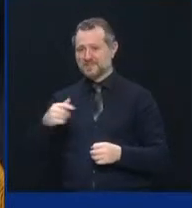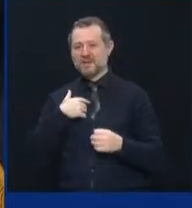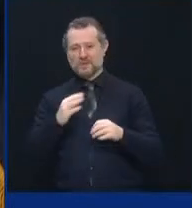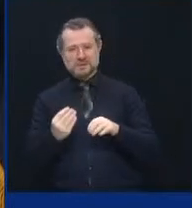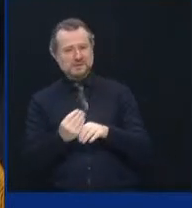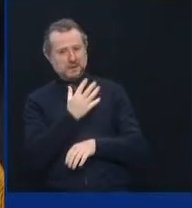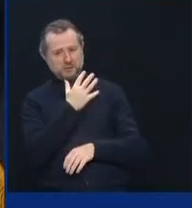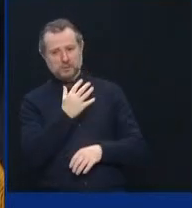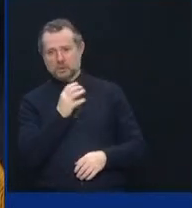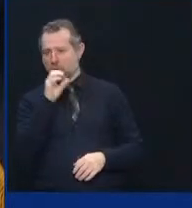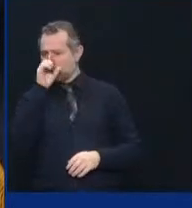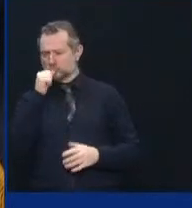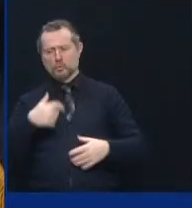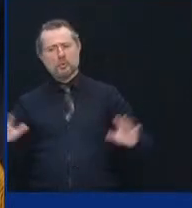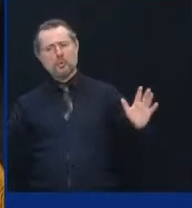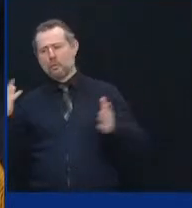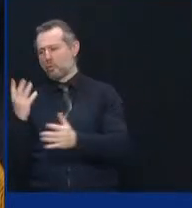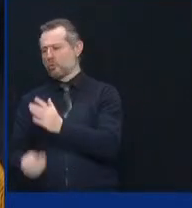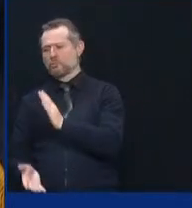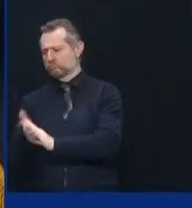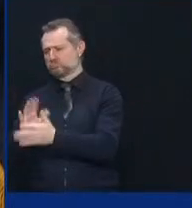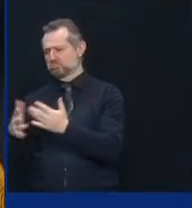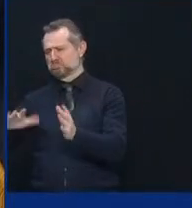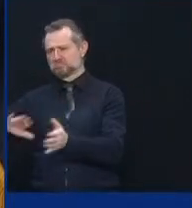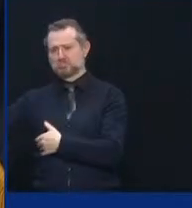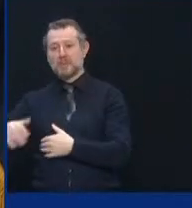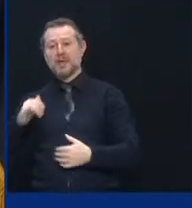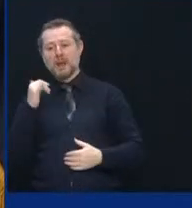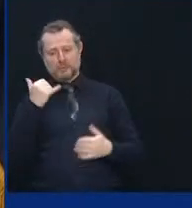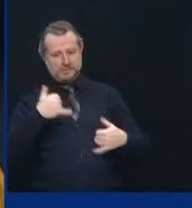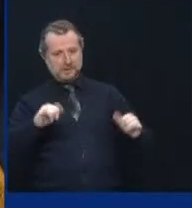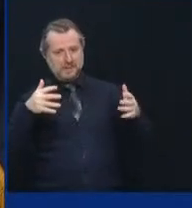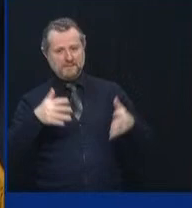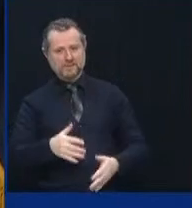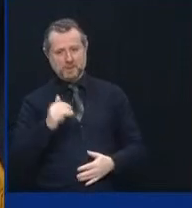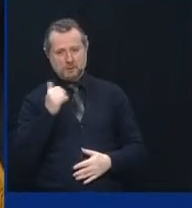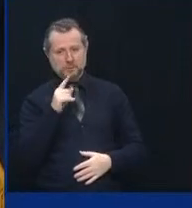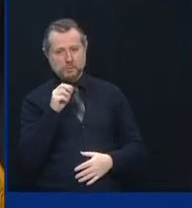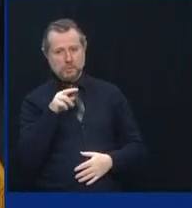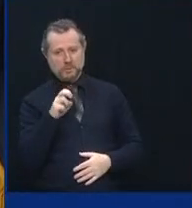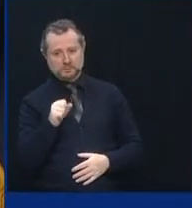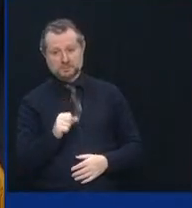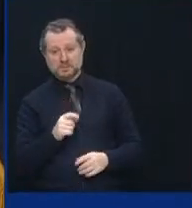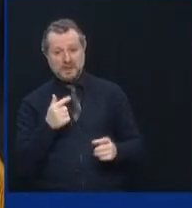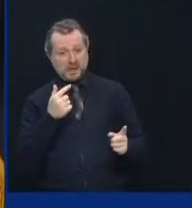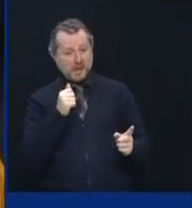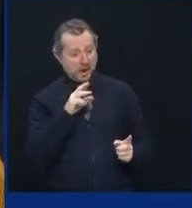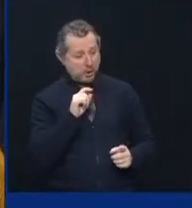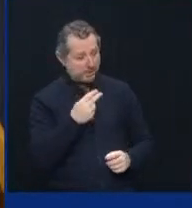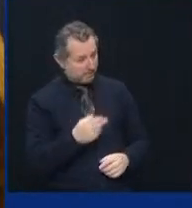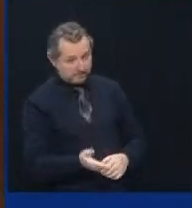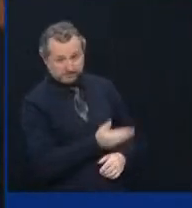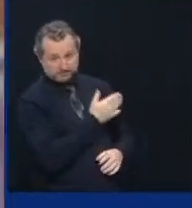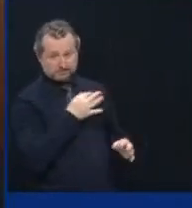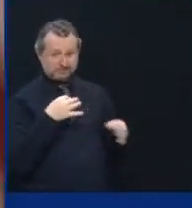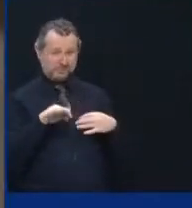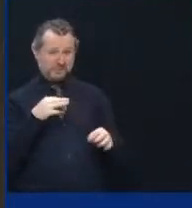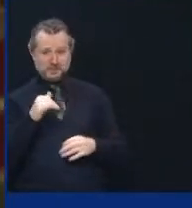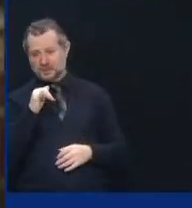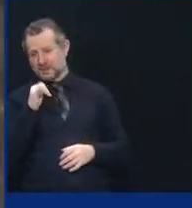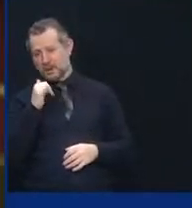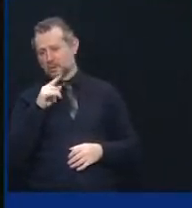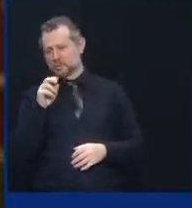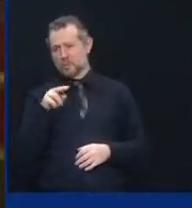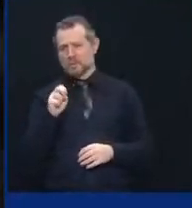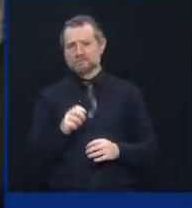yellow zones. And Gareth, do you want to go through what the restrictions in the yellow zone are? Sure. So